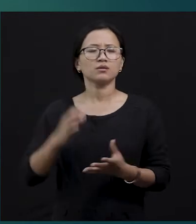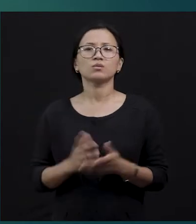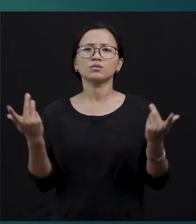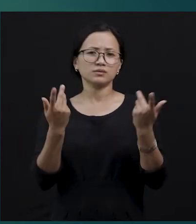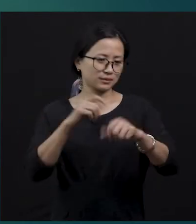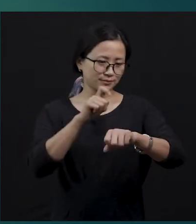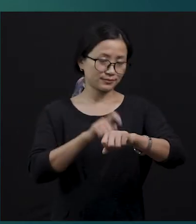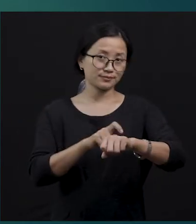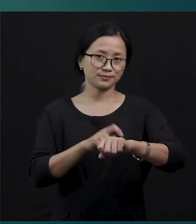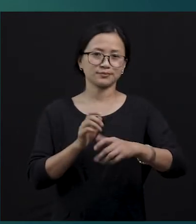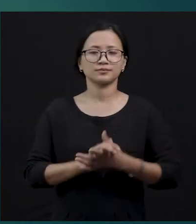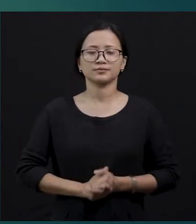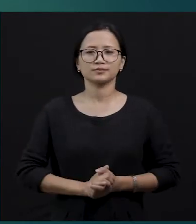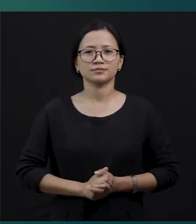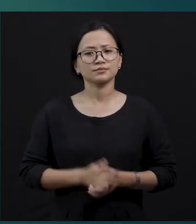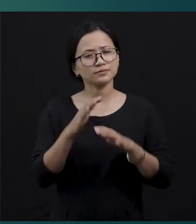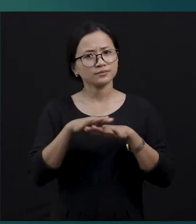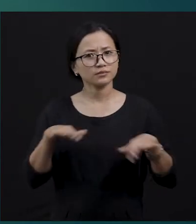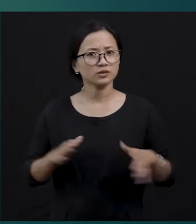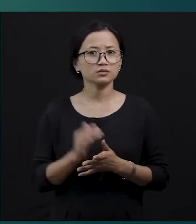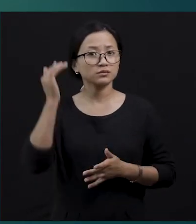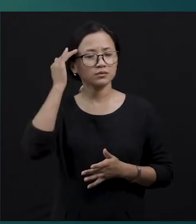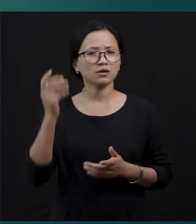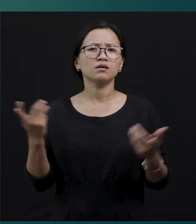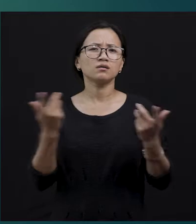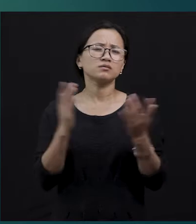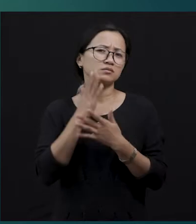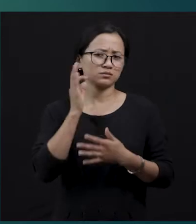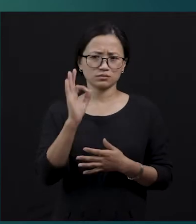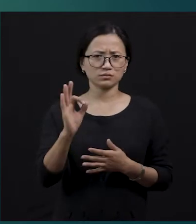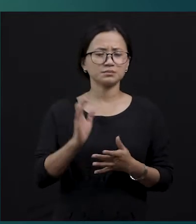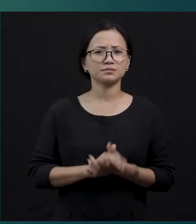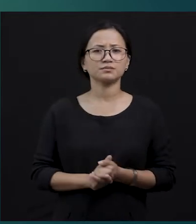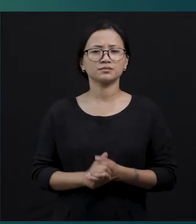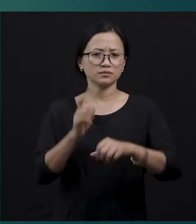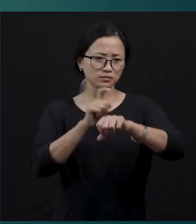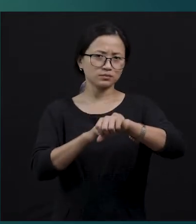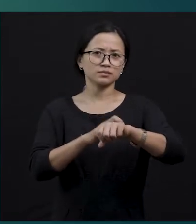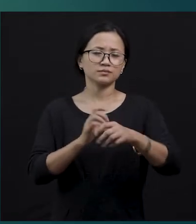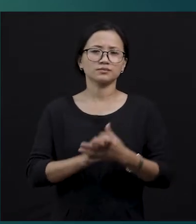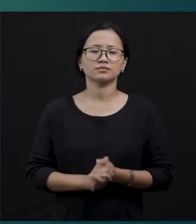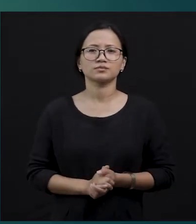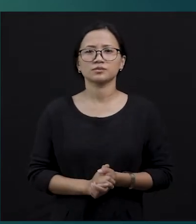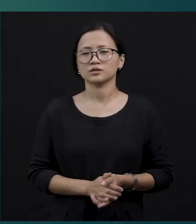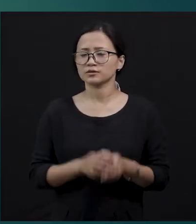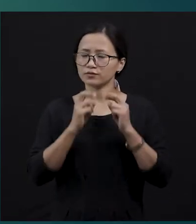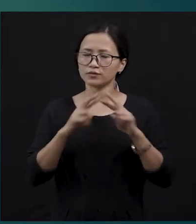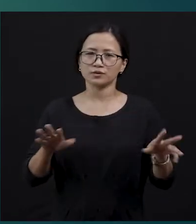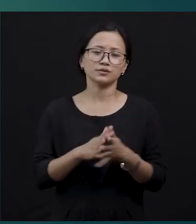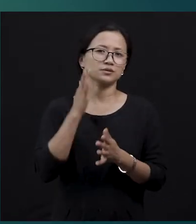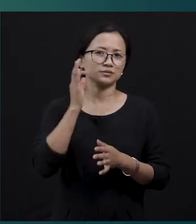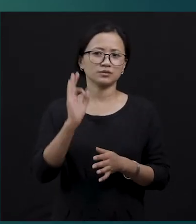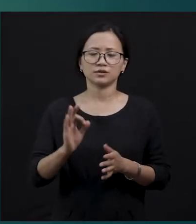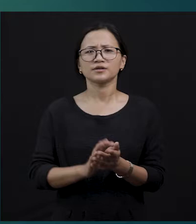is time, right? So, students, do you know how much important time is? Time is really very